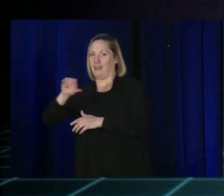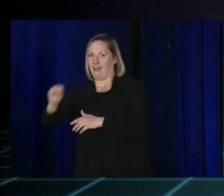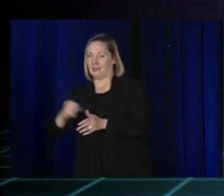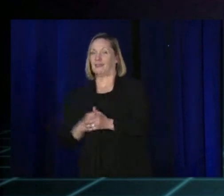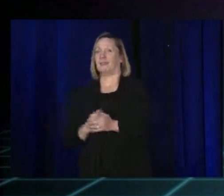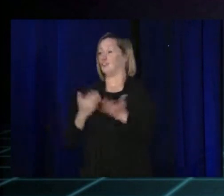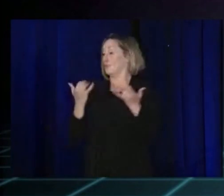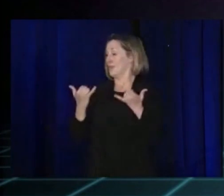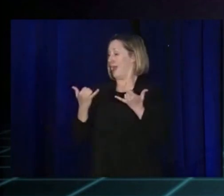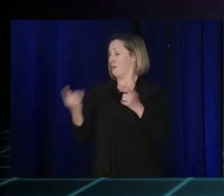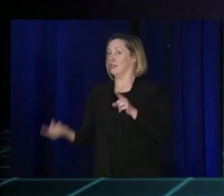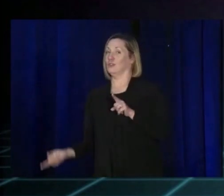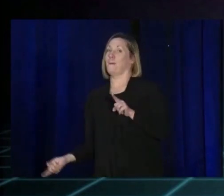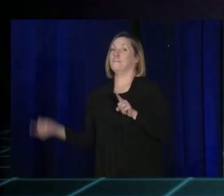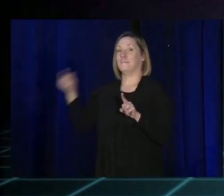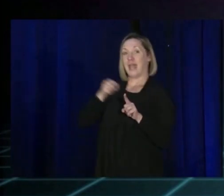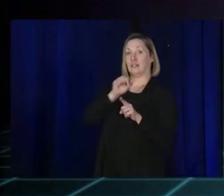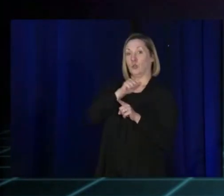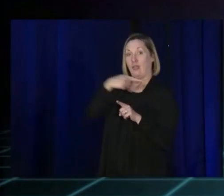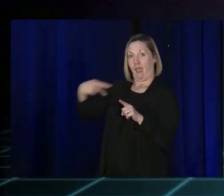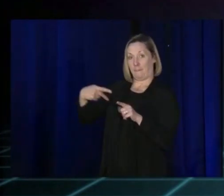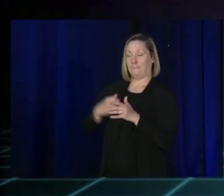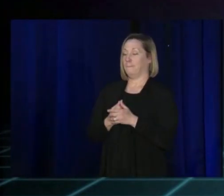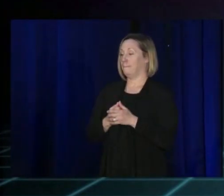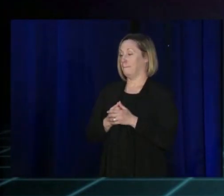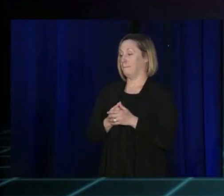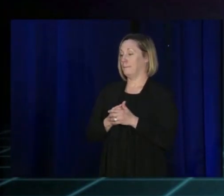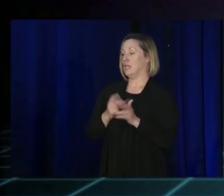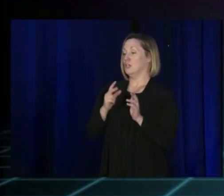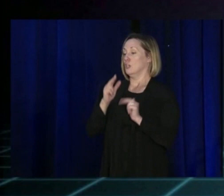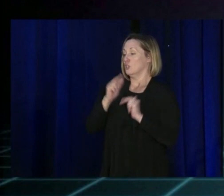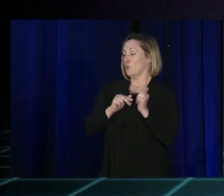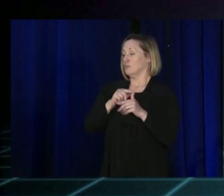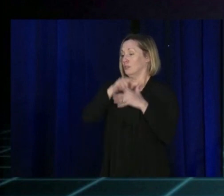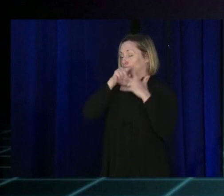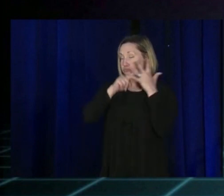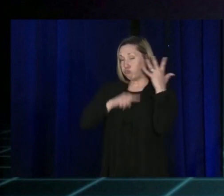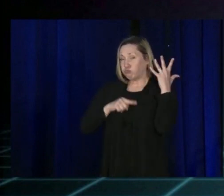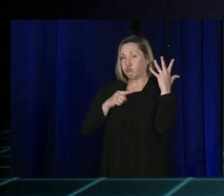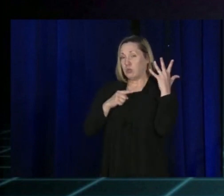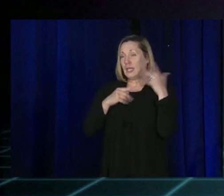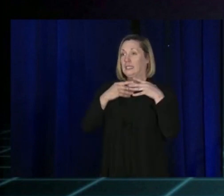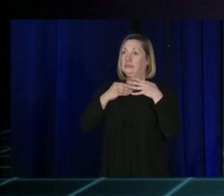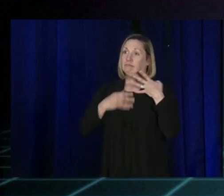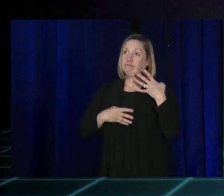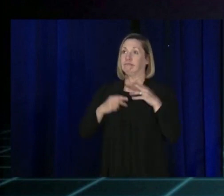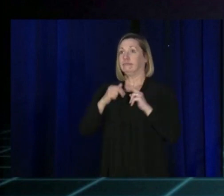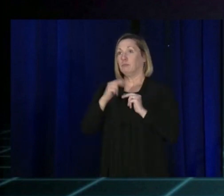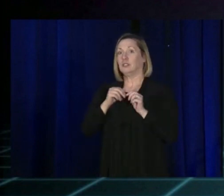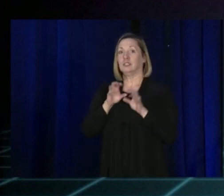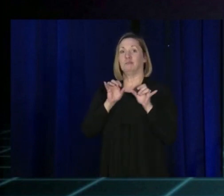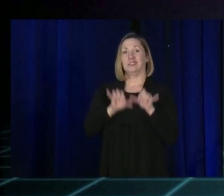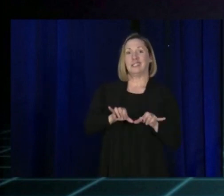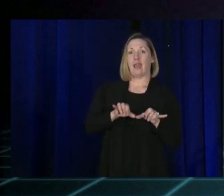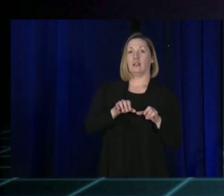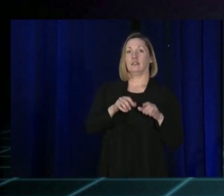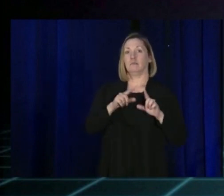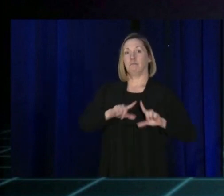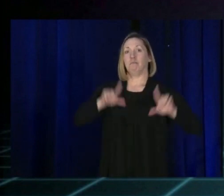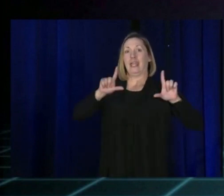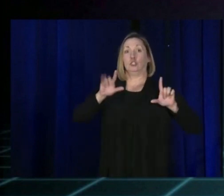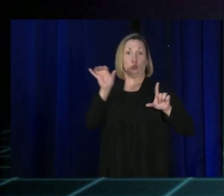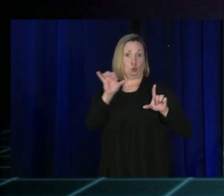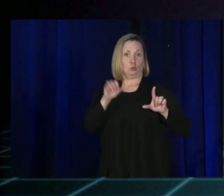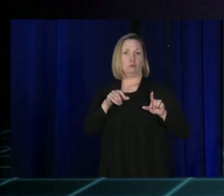go back to our app. So it has built all of the things. It's built some static pages as well, which will make